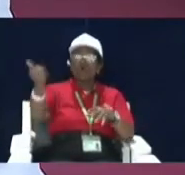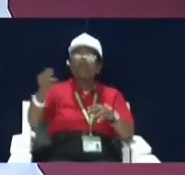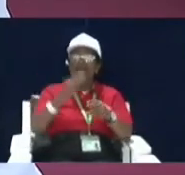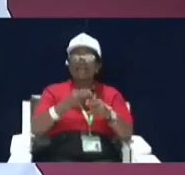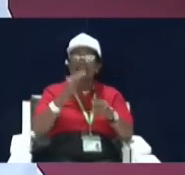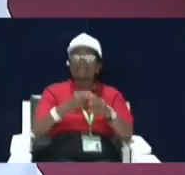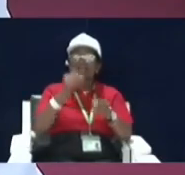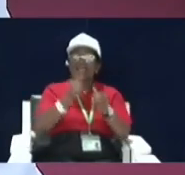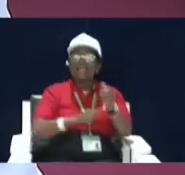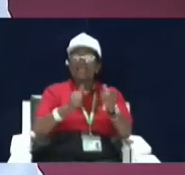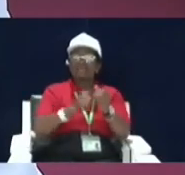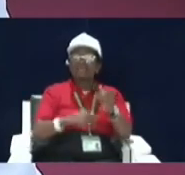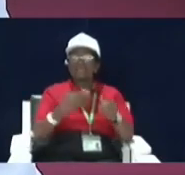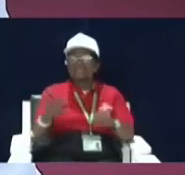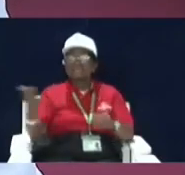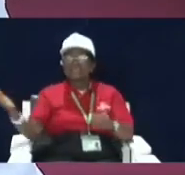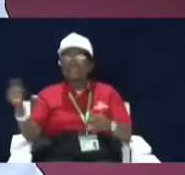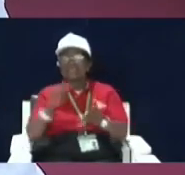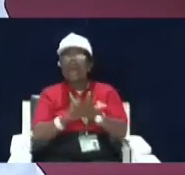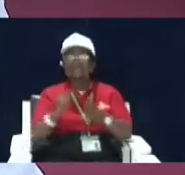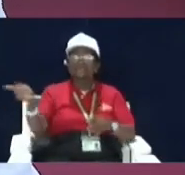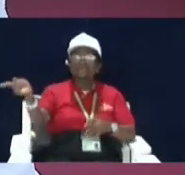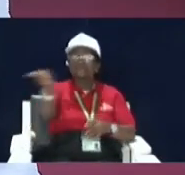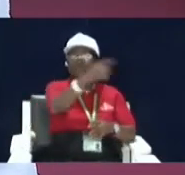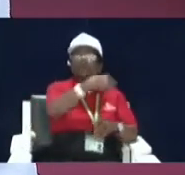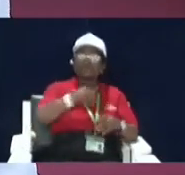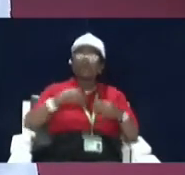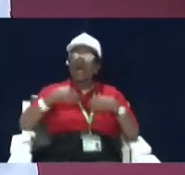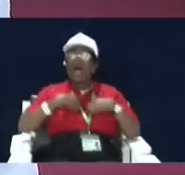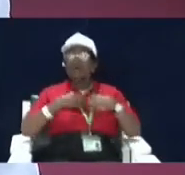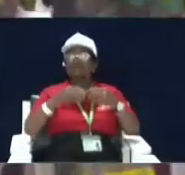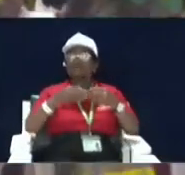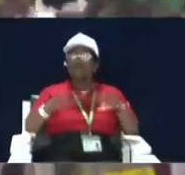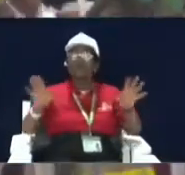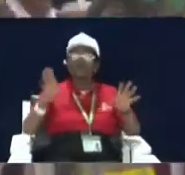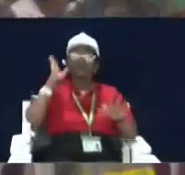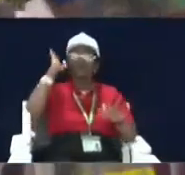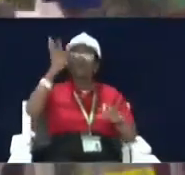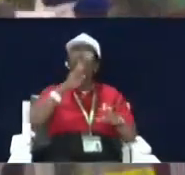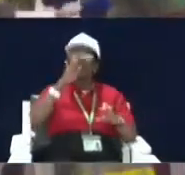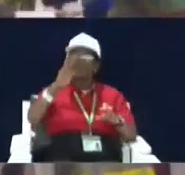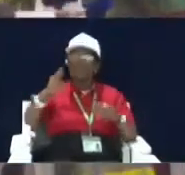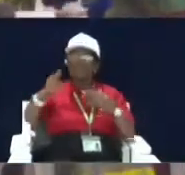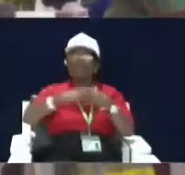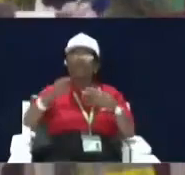everything that you had lost shall be restored back to you.